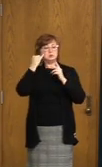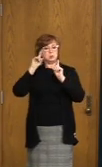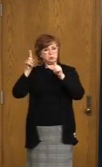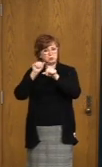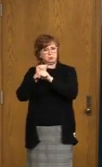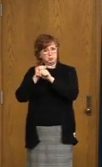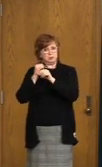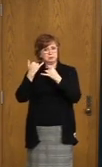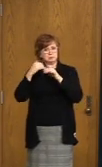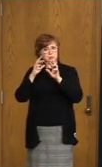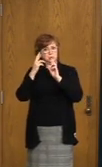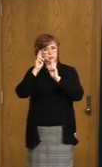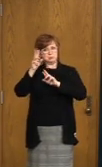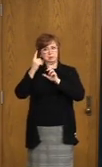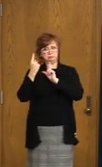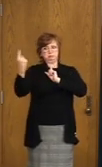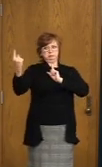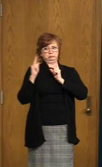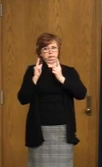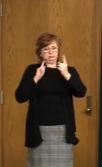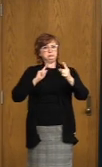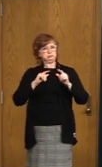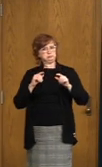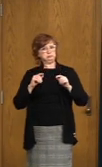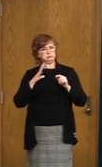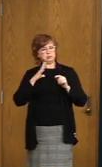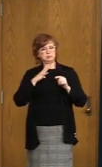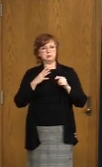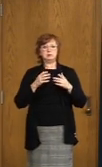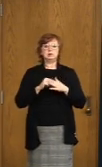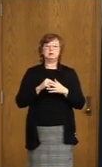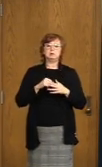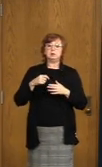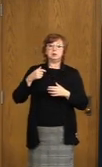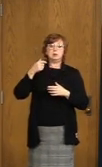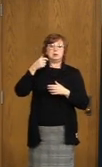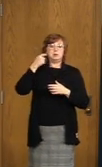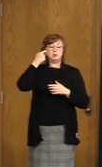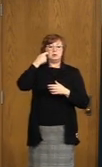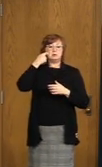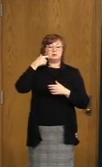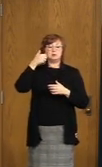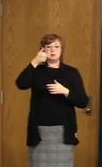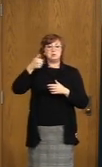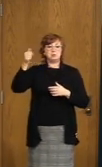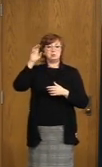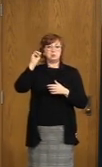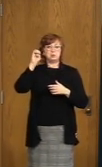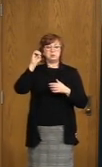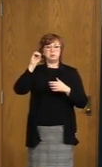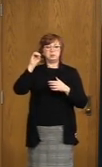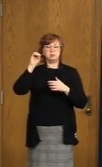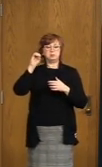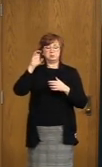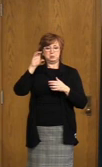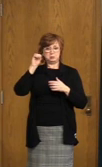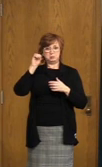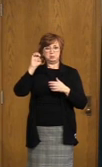Like the Premier said, where there's clear lack of compliance with Reopen Saskatchewan guidelines or public health orders,